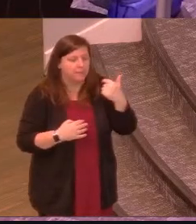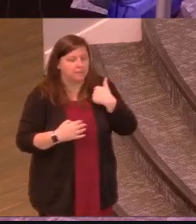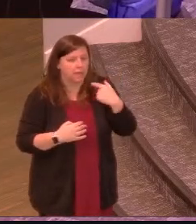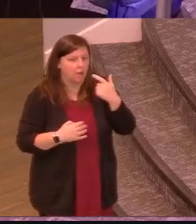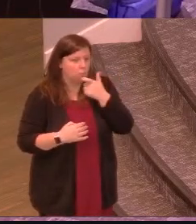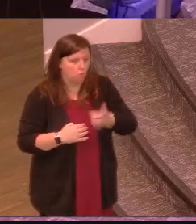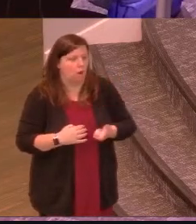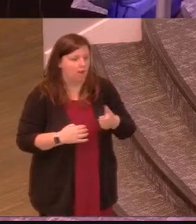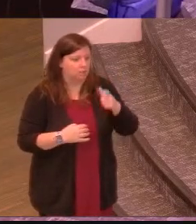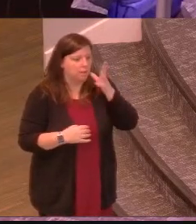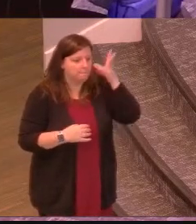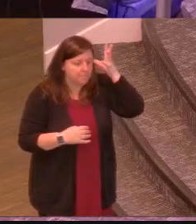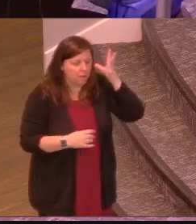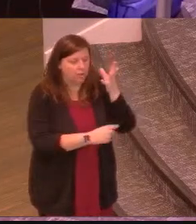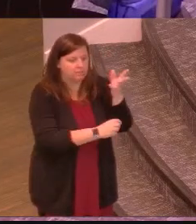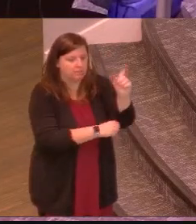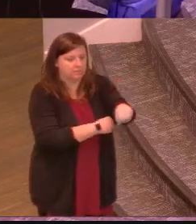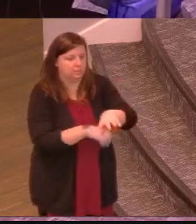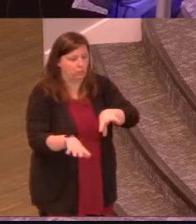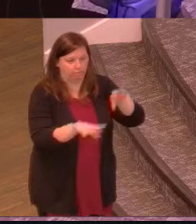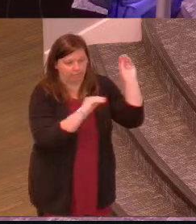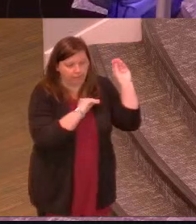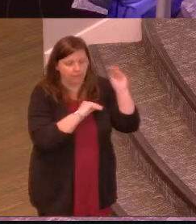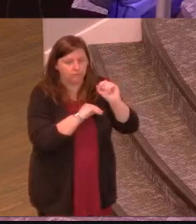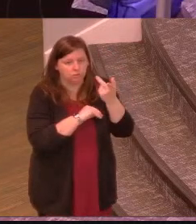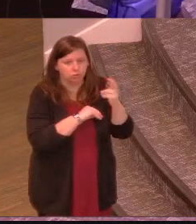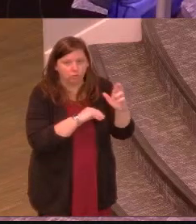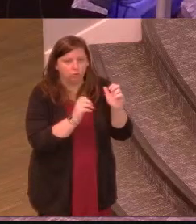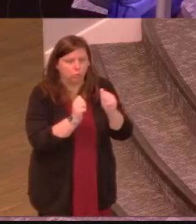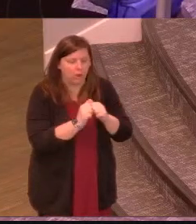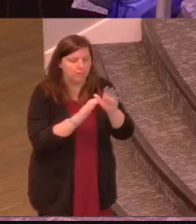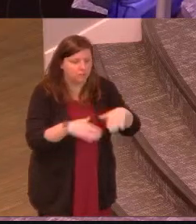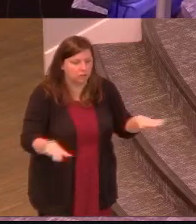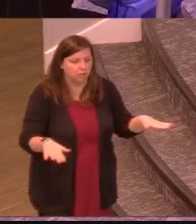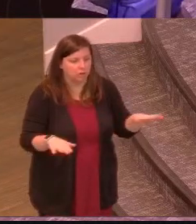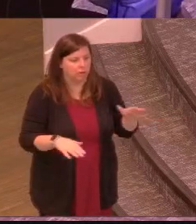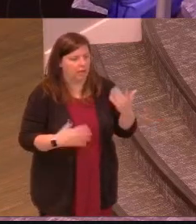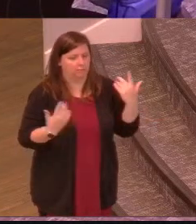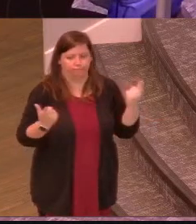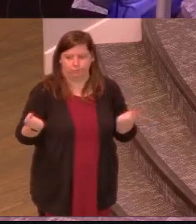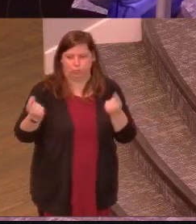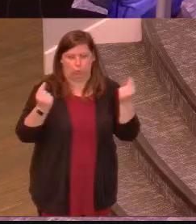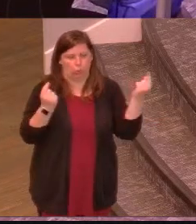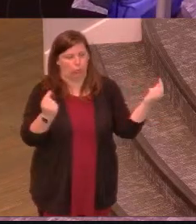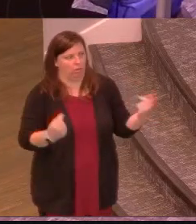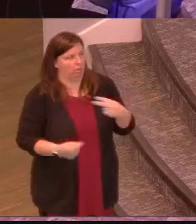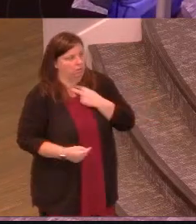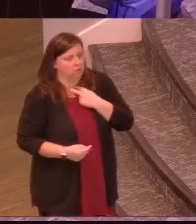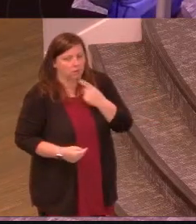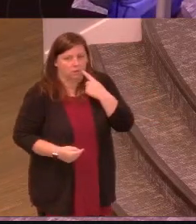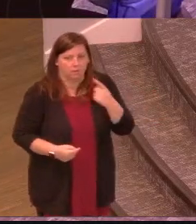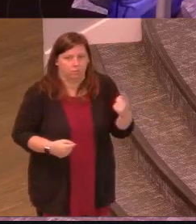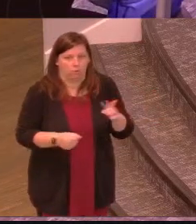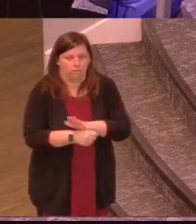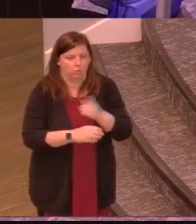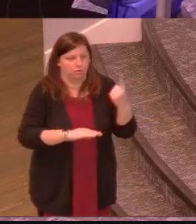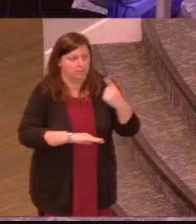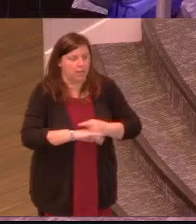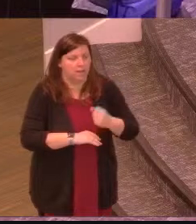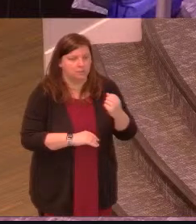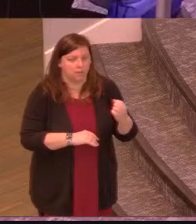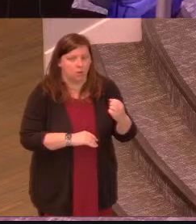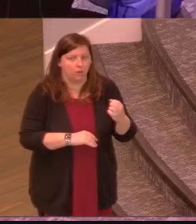children and they have nowhere to be for the entire day. And so I think some type of, and that's actually